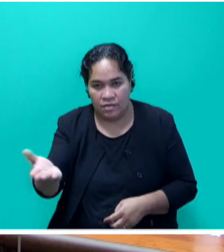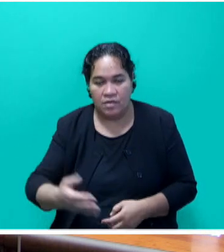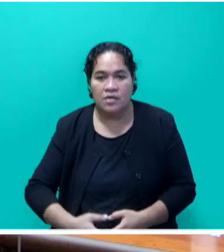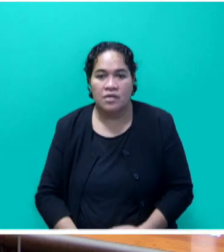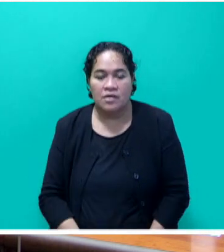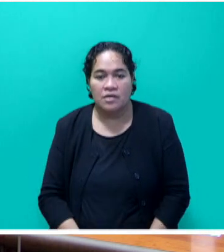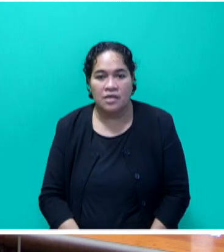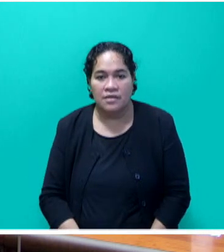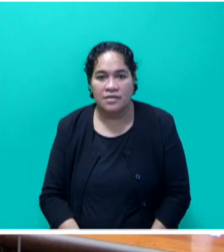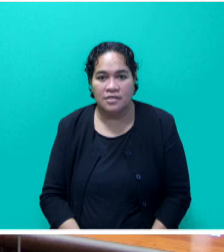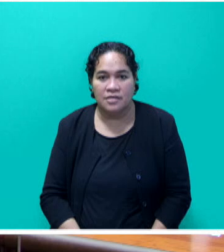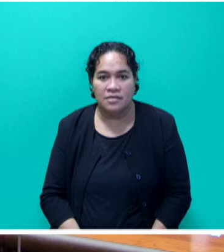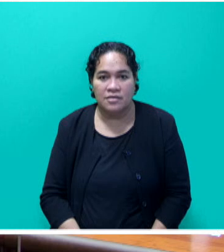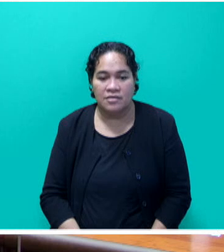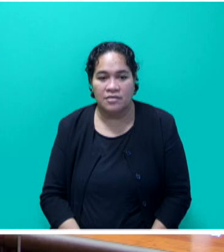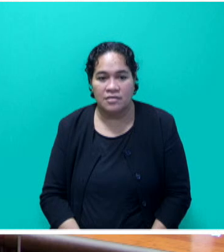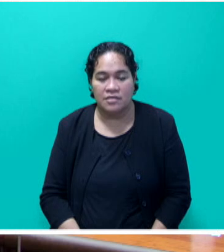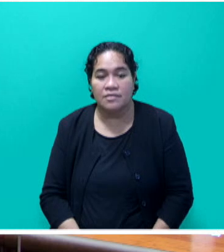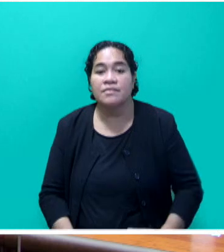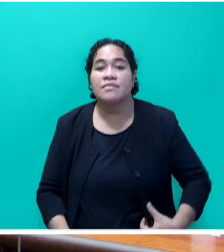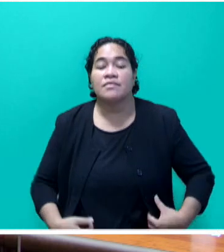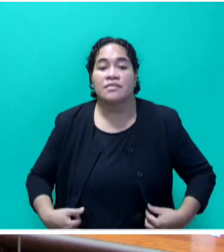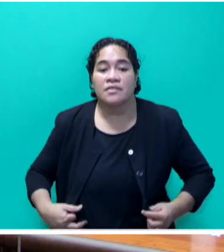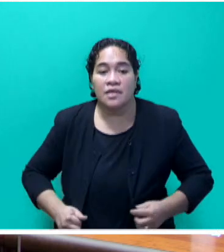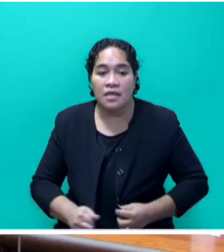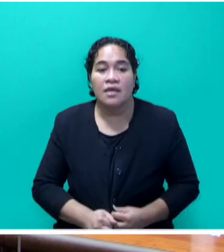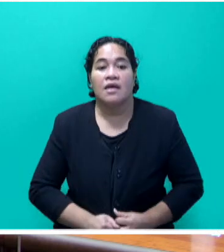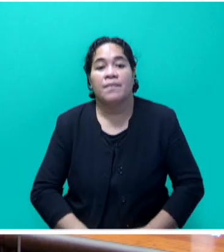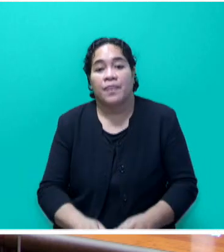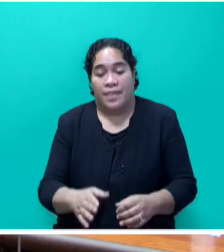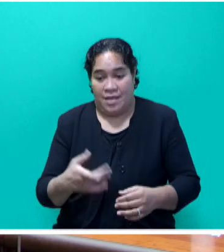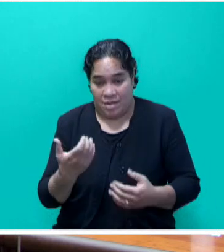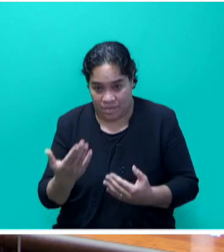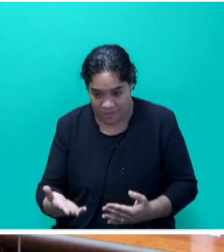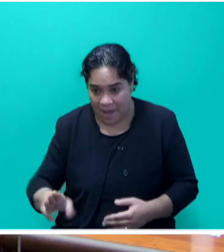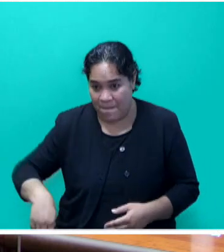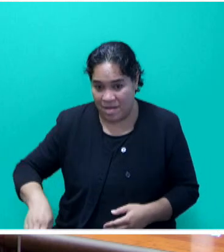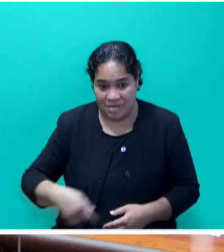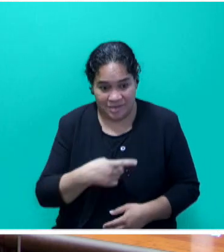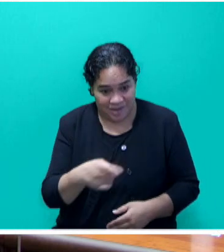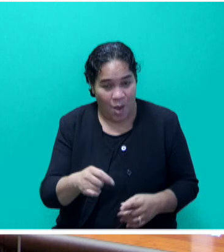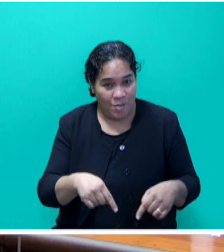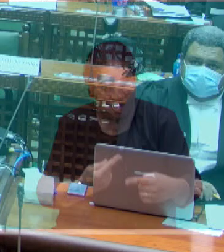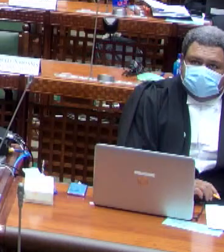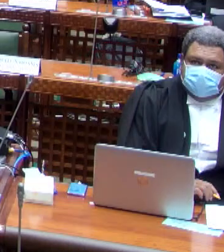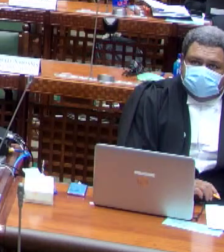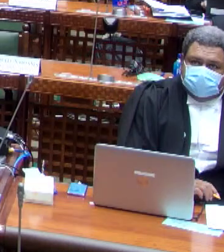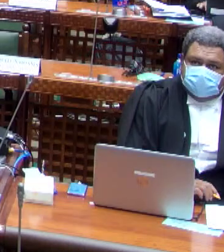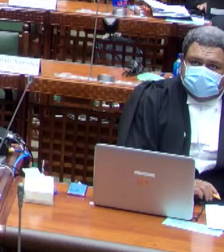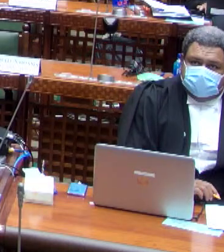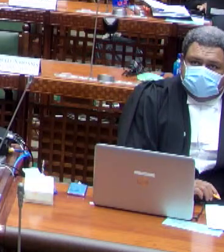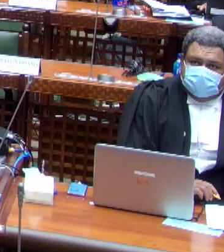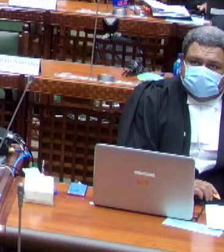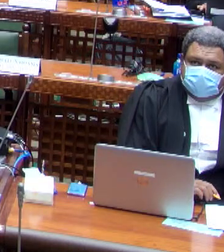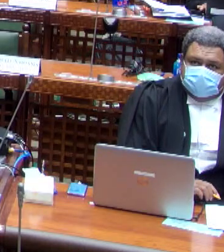Thank you, Honourable Speaker. Mr. Speaker, Sir, Honourable Prime Minister, Honourable Leader of Opposition Members of Parliament, fellow Fijians, thank you for